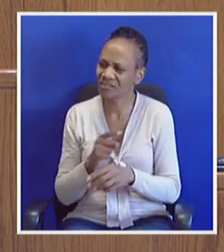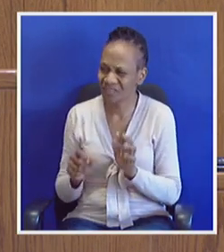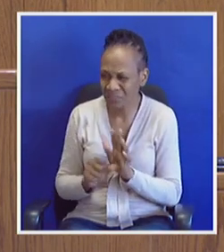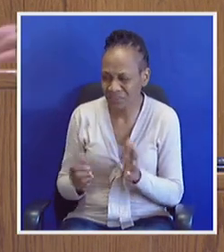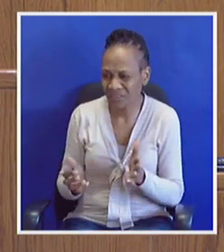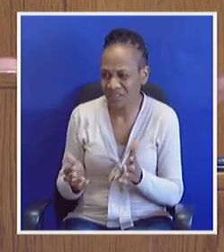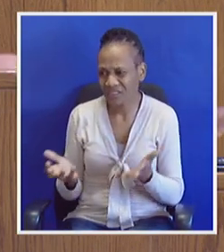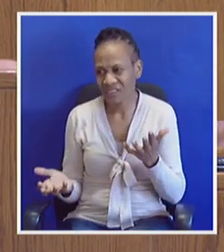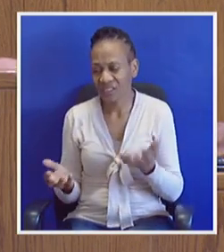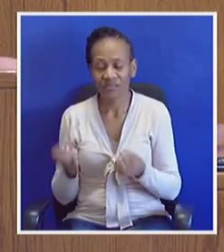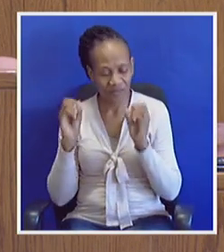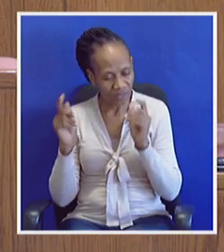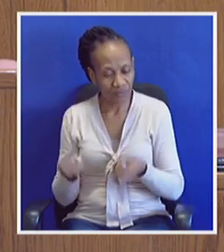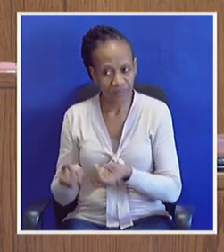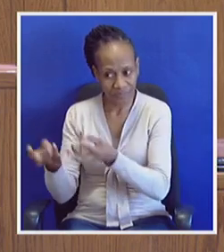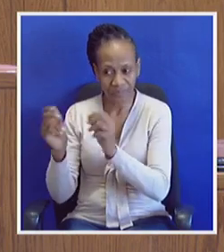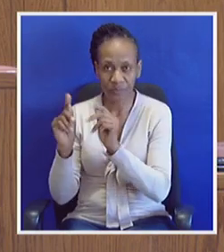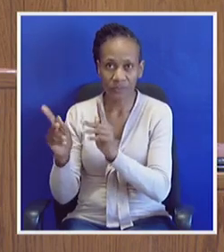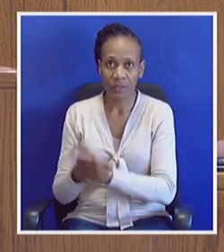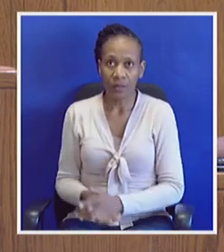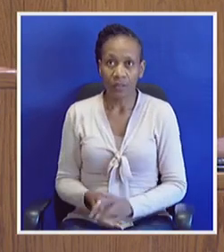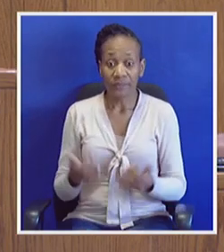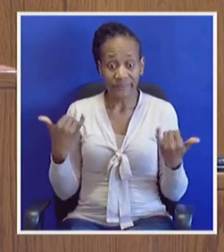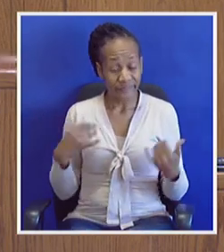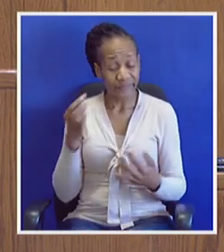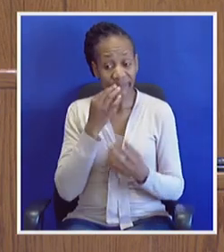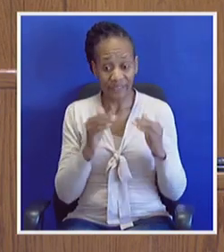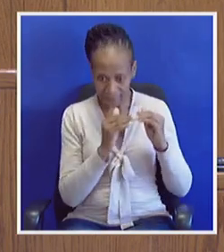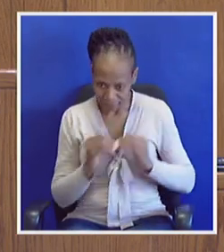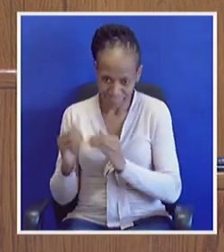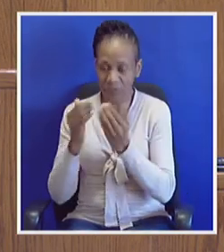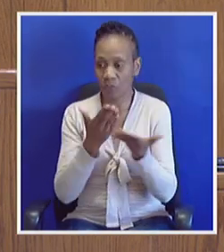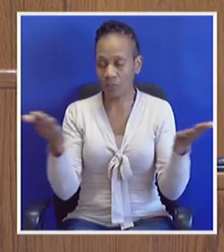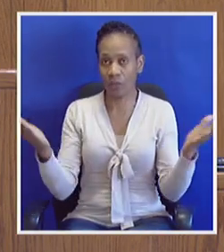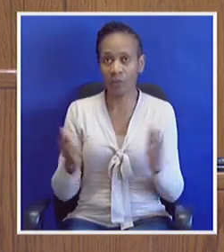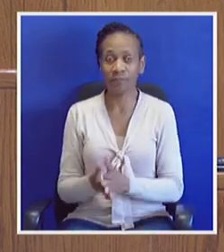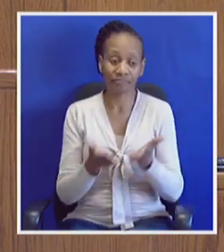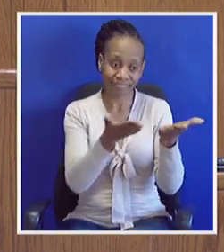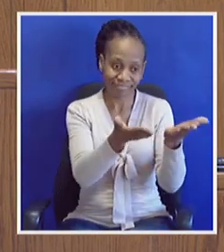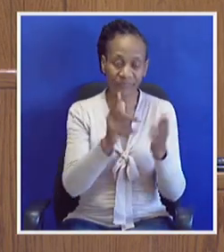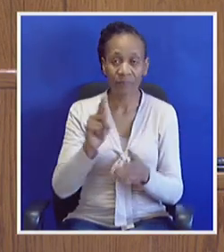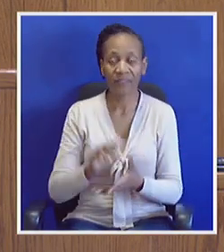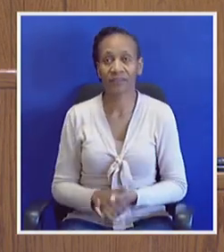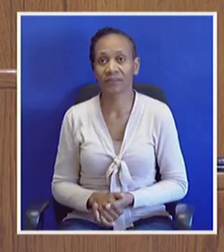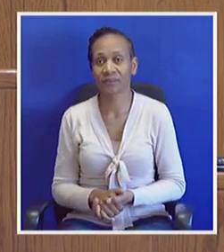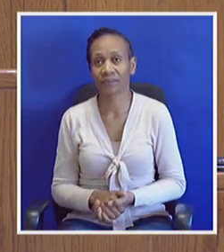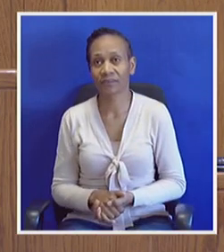No, you have asked us to treat you all equal, Honorable members. Honorable Pakis,